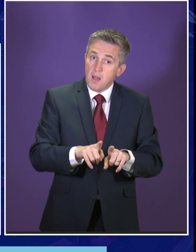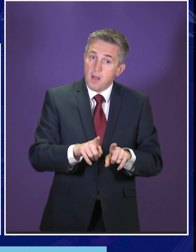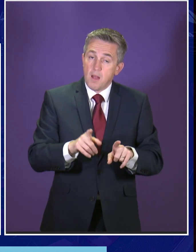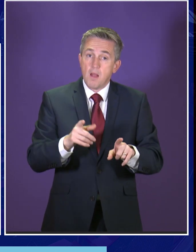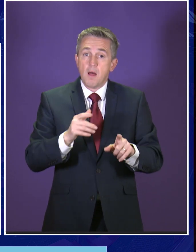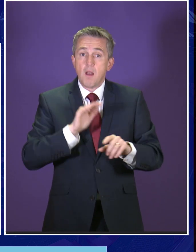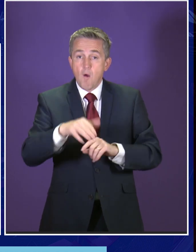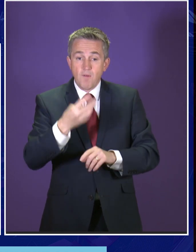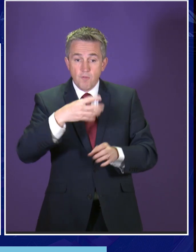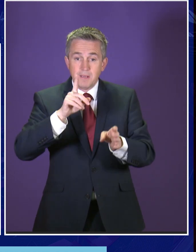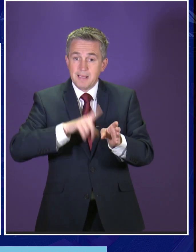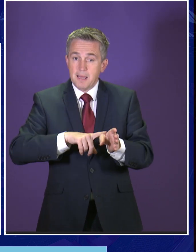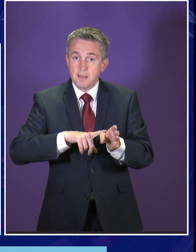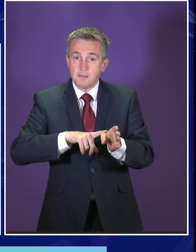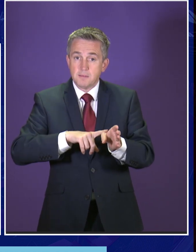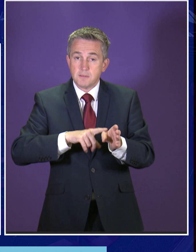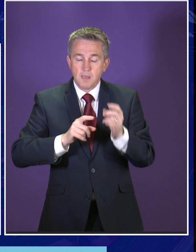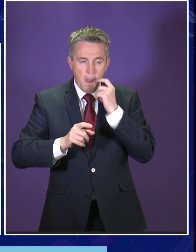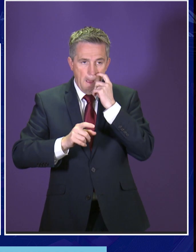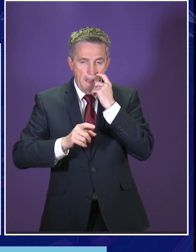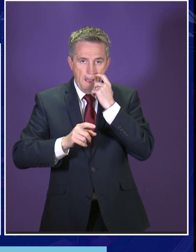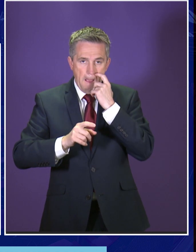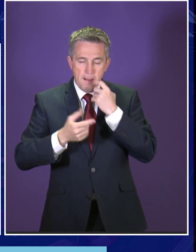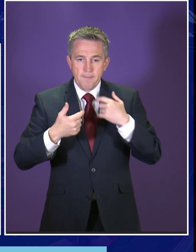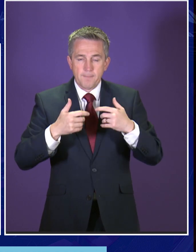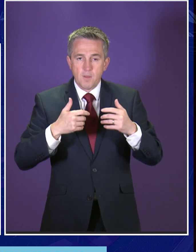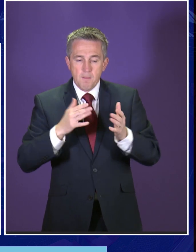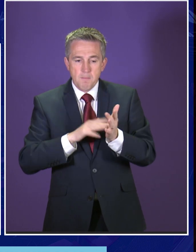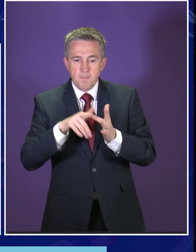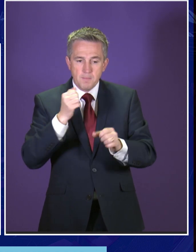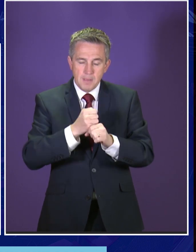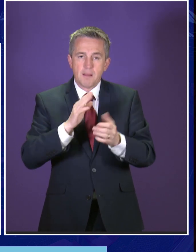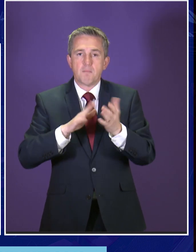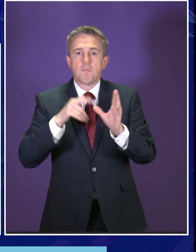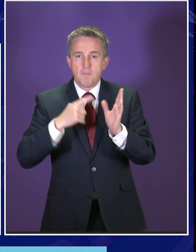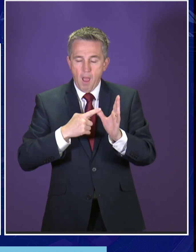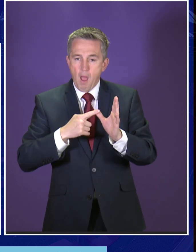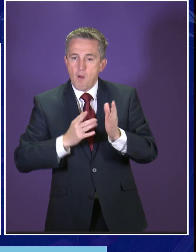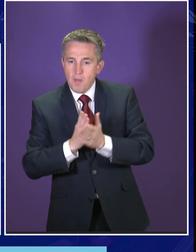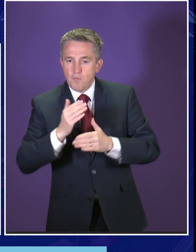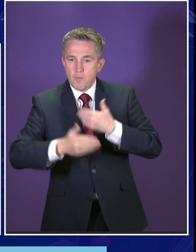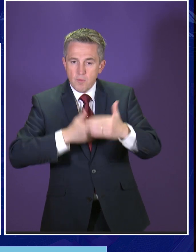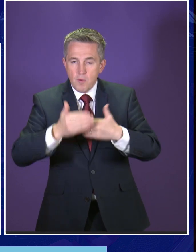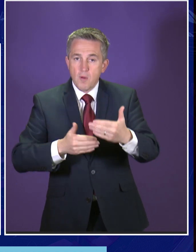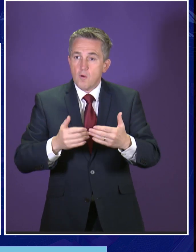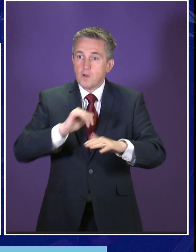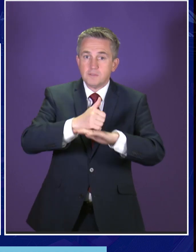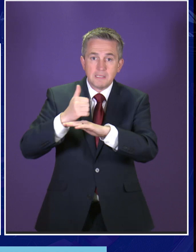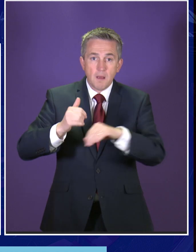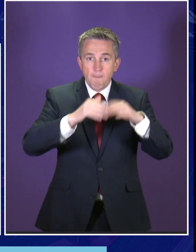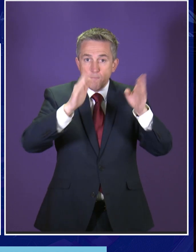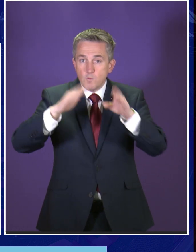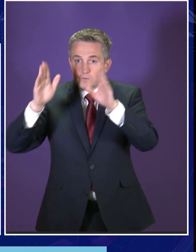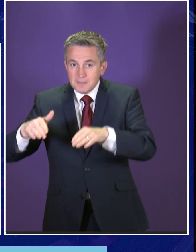process over 3 years required an investment in Myanmar curators, as well as local projects such as pop-up